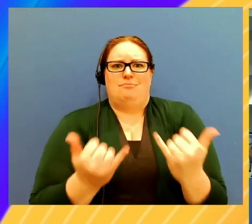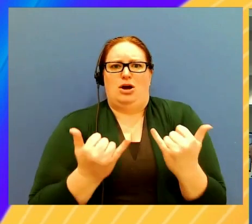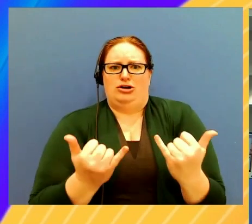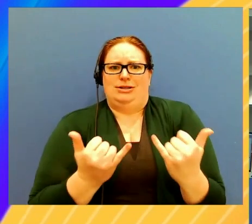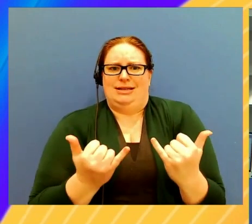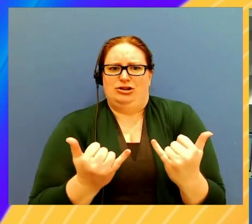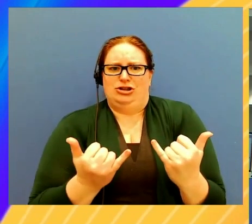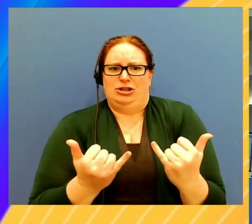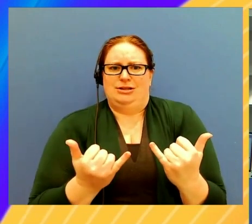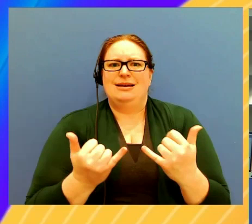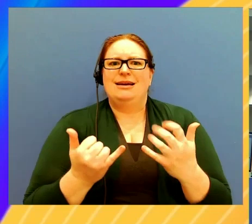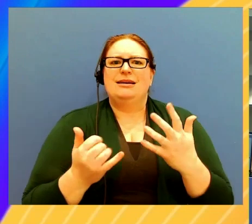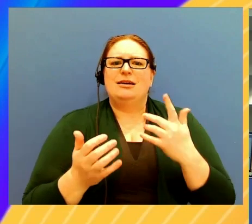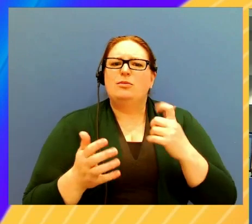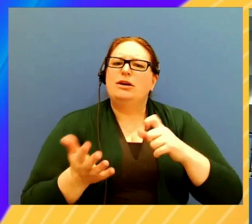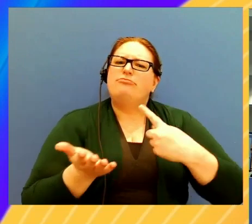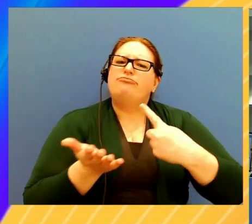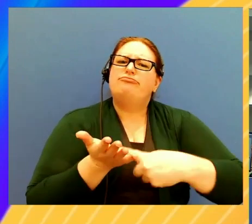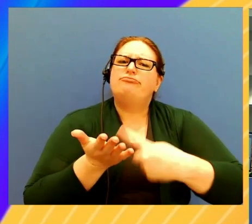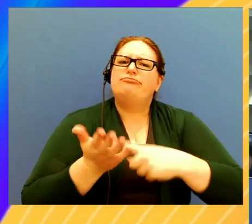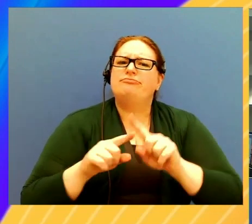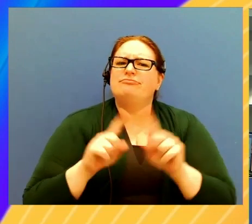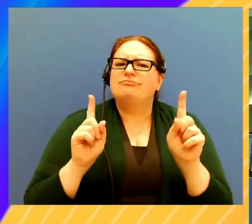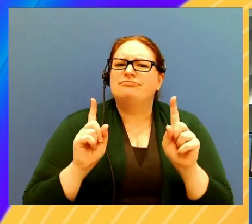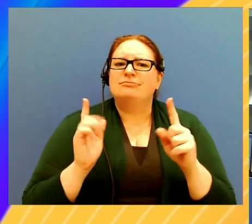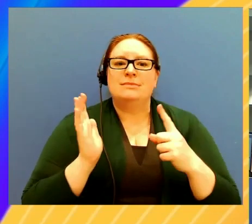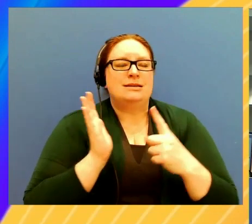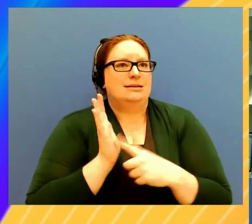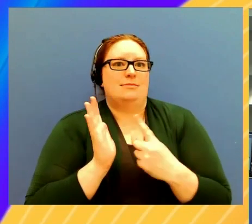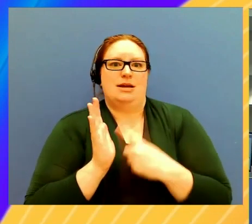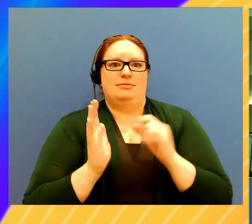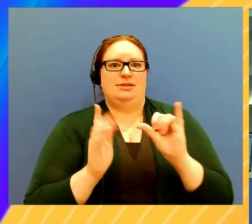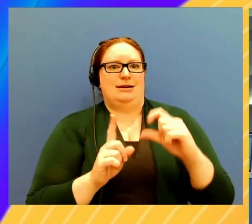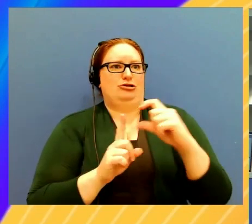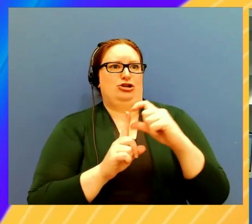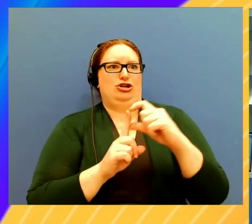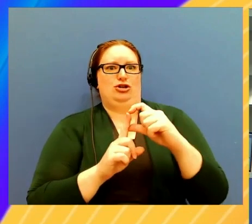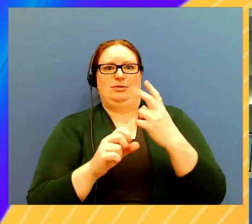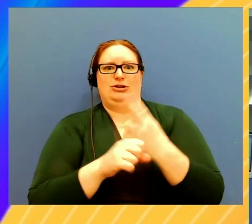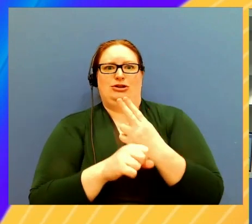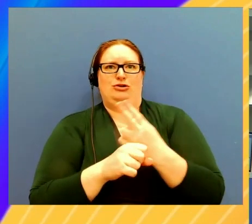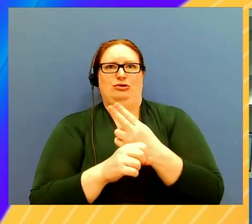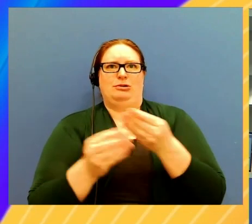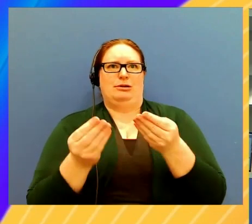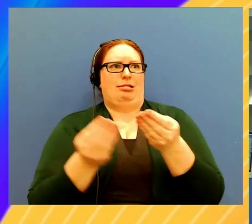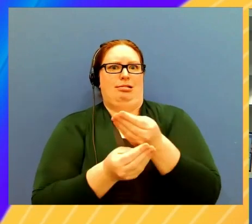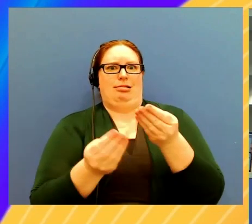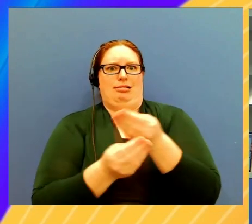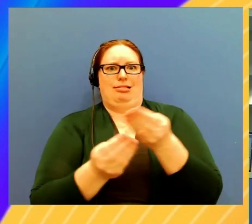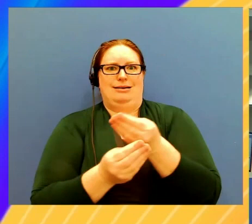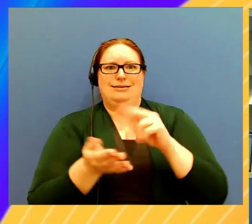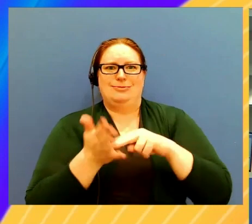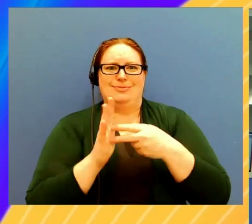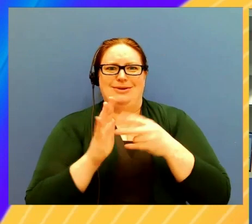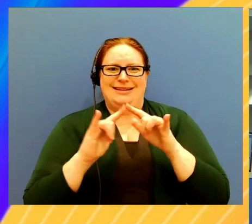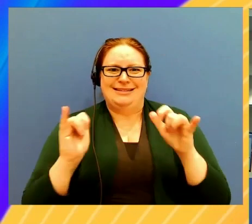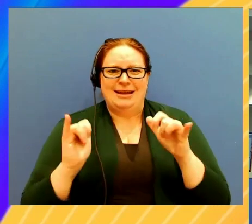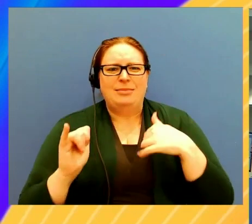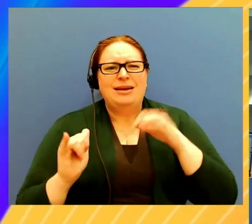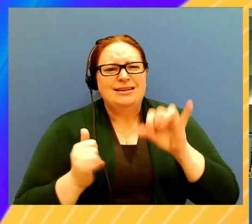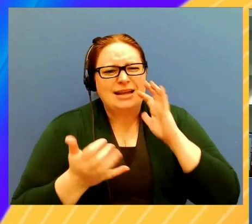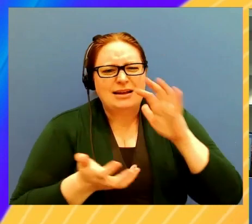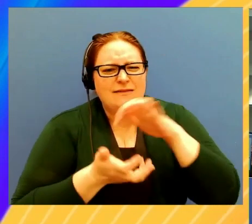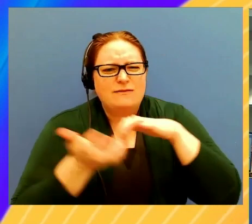the difference is? Because sometimes they're used interchangeably, but does that confuse customers somehow,